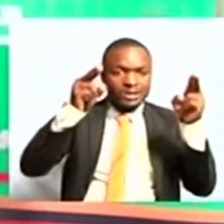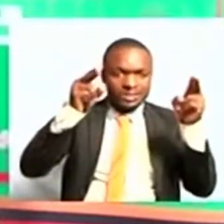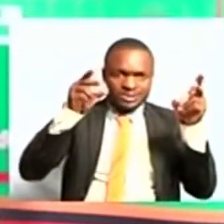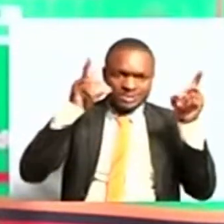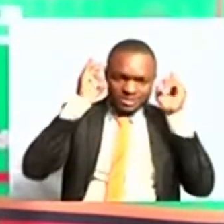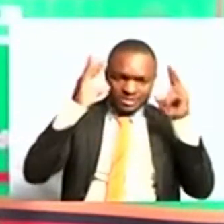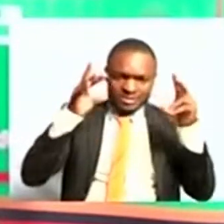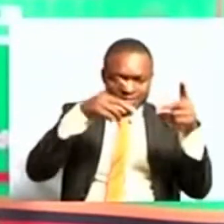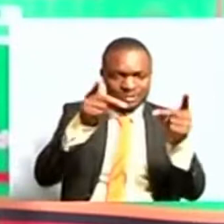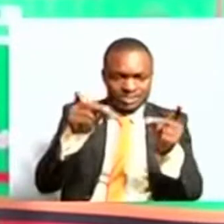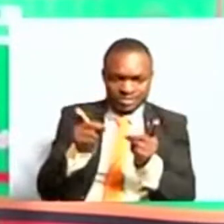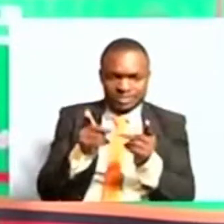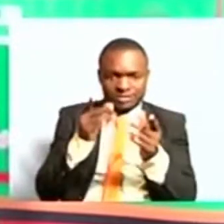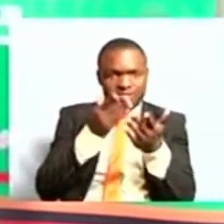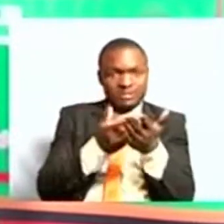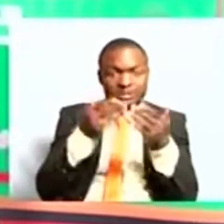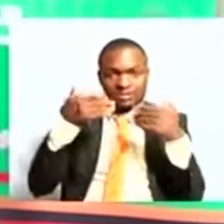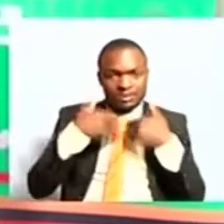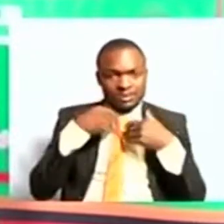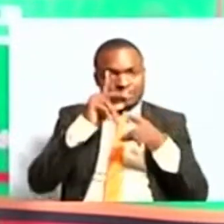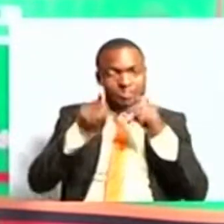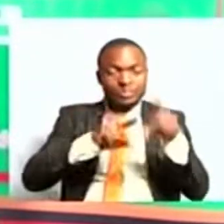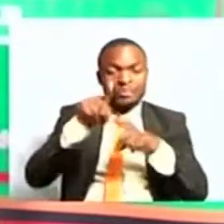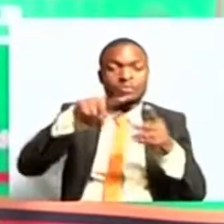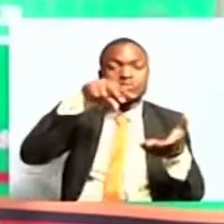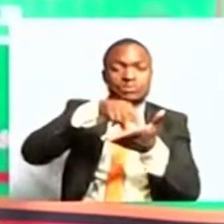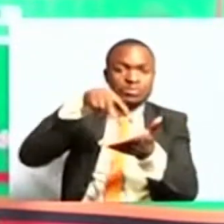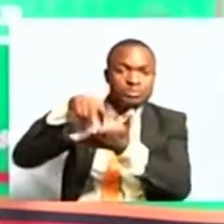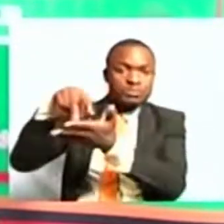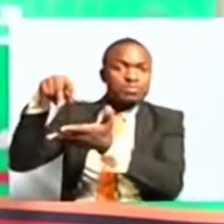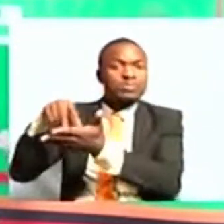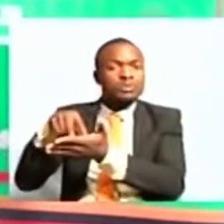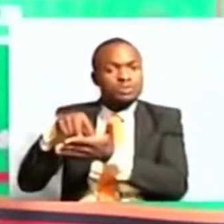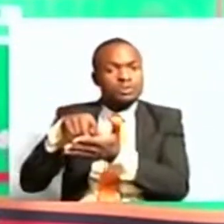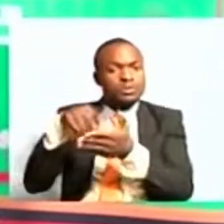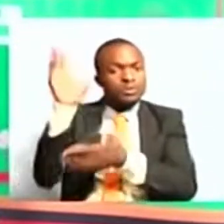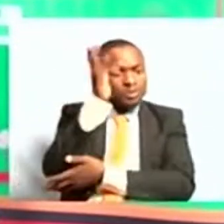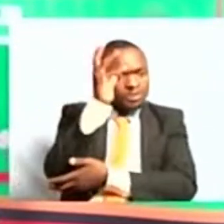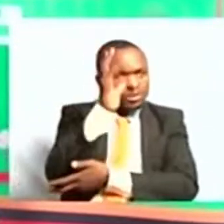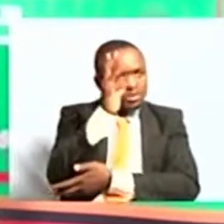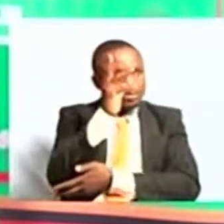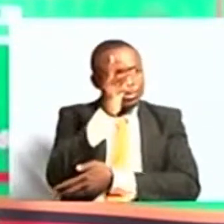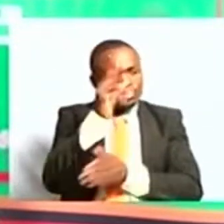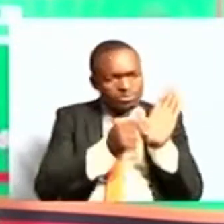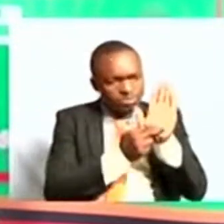This idea of having physical policemen standing in the bush and appear on the road